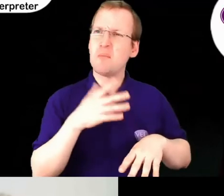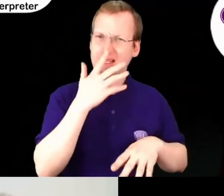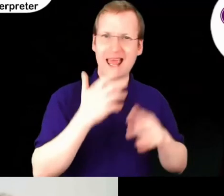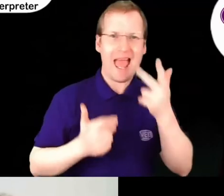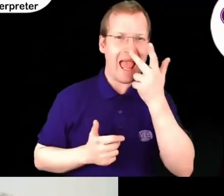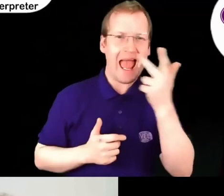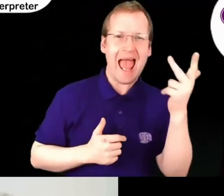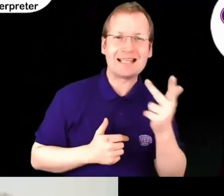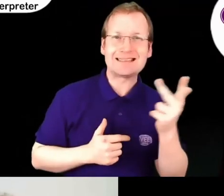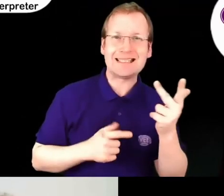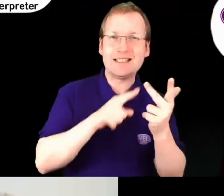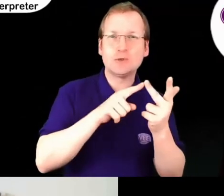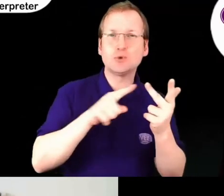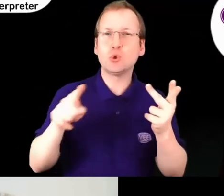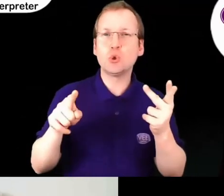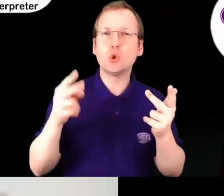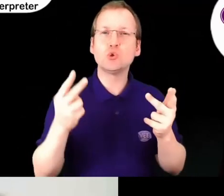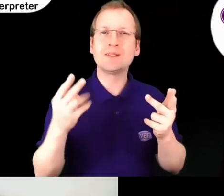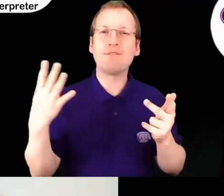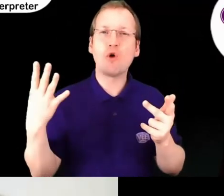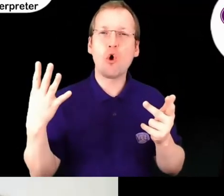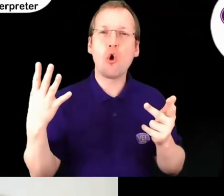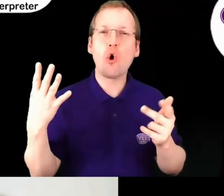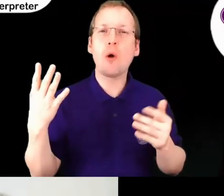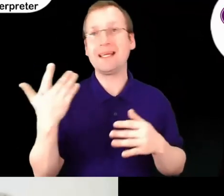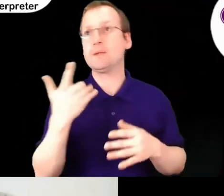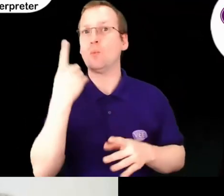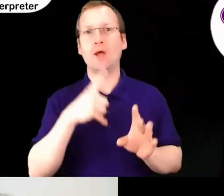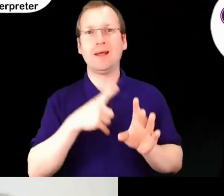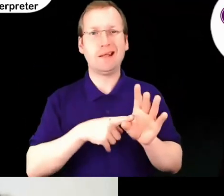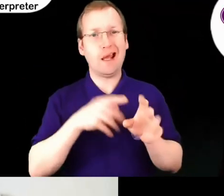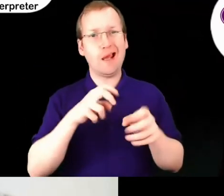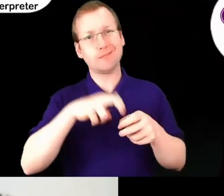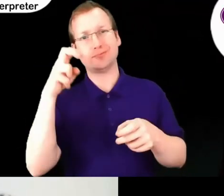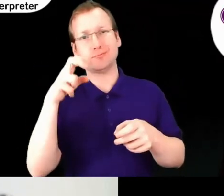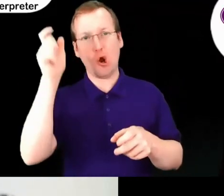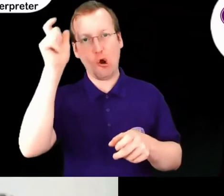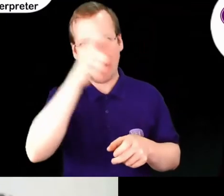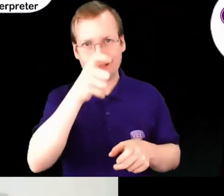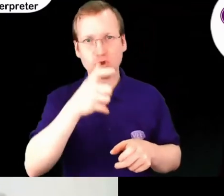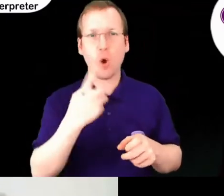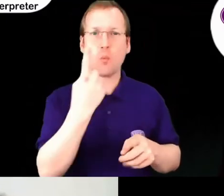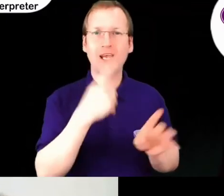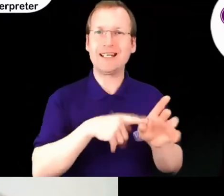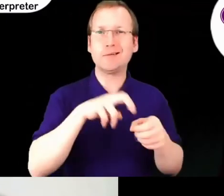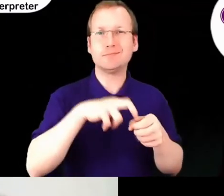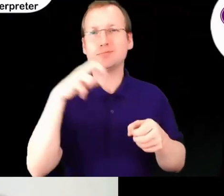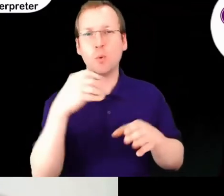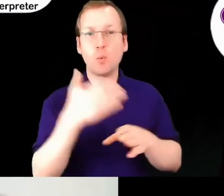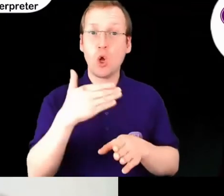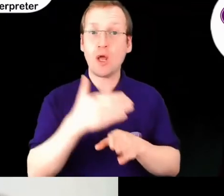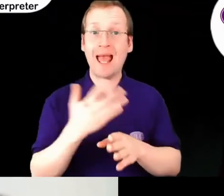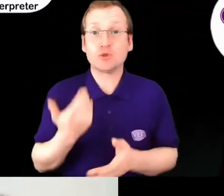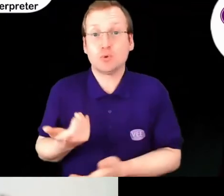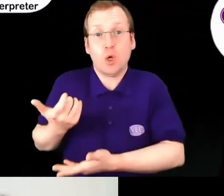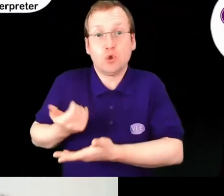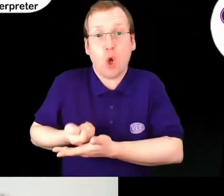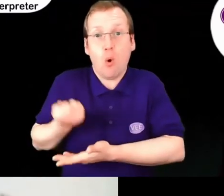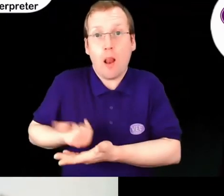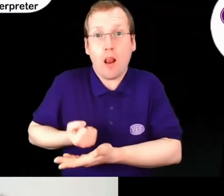and 24, who gave up a year of college or work, and they had to go in the dole and live